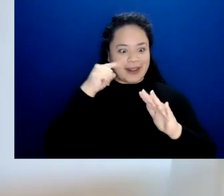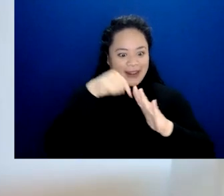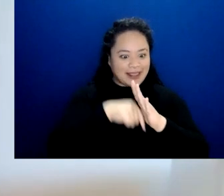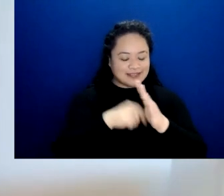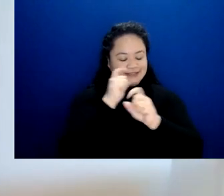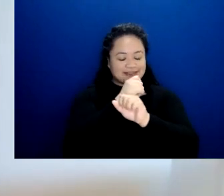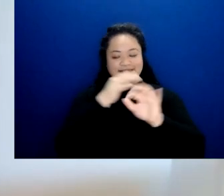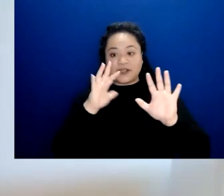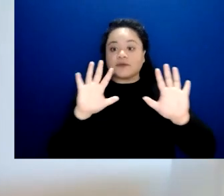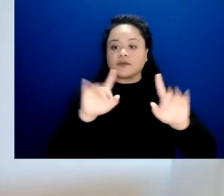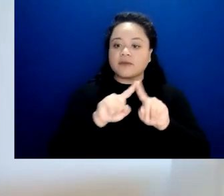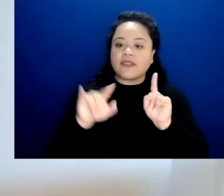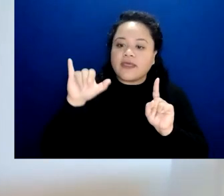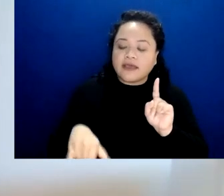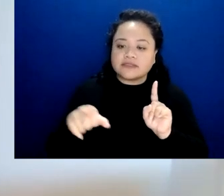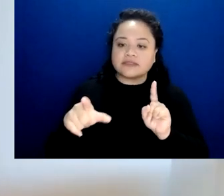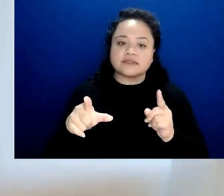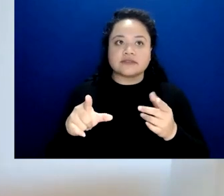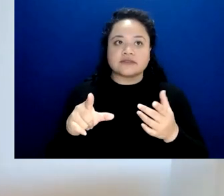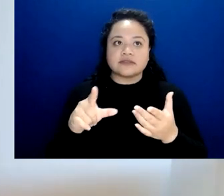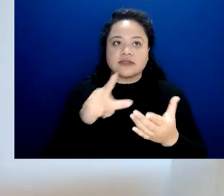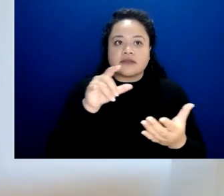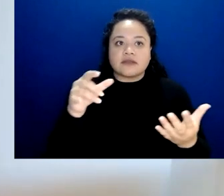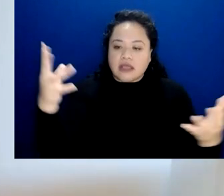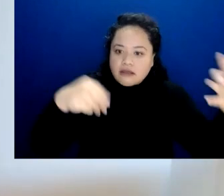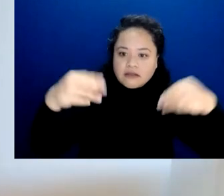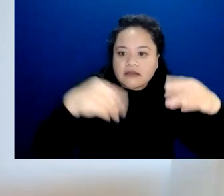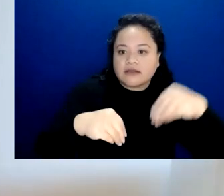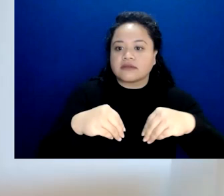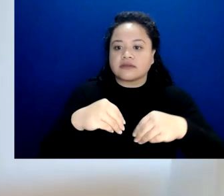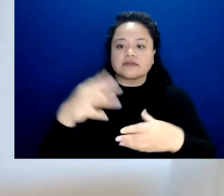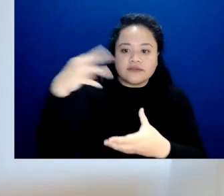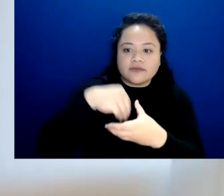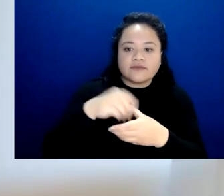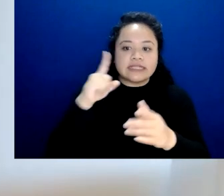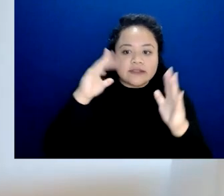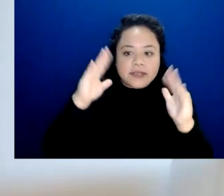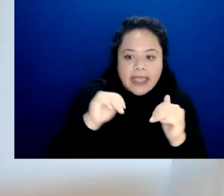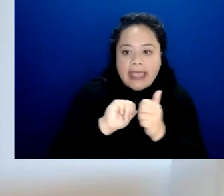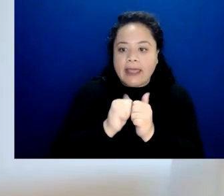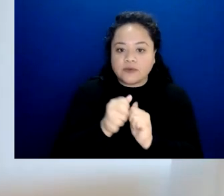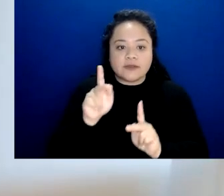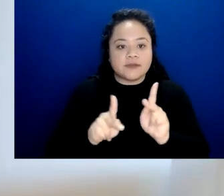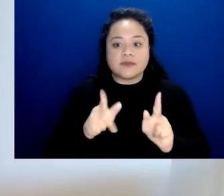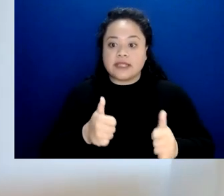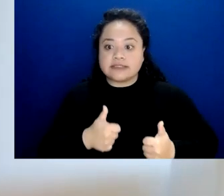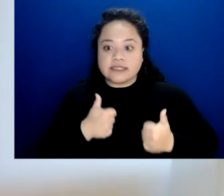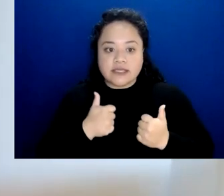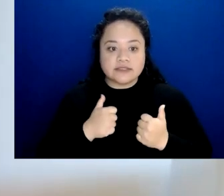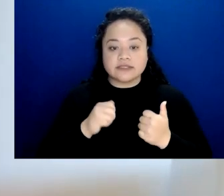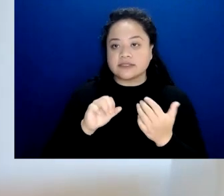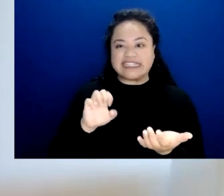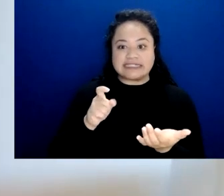kind of roll into the expectation of how people will exist, how people behave. I mean, it was, we didn't call it PTSD,